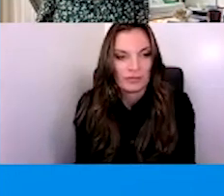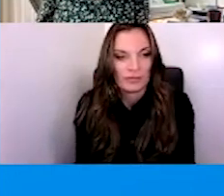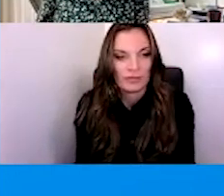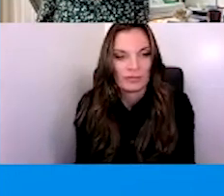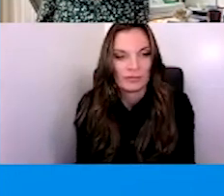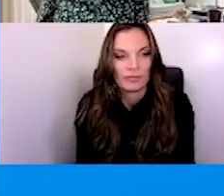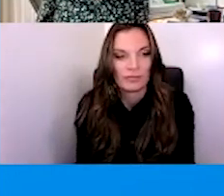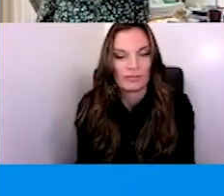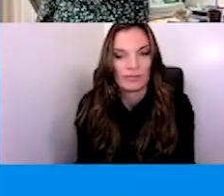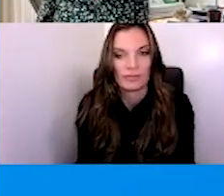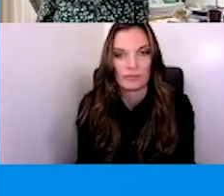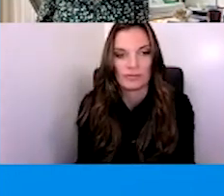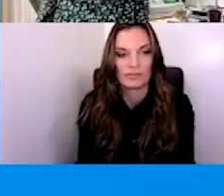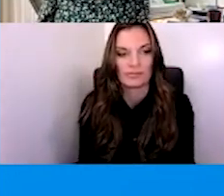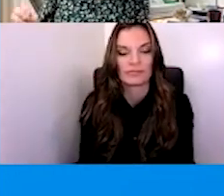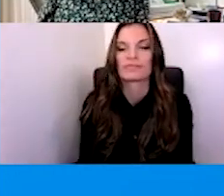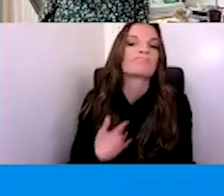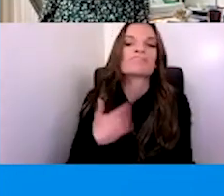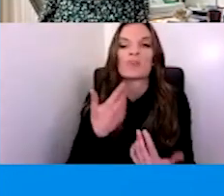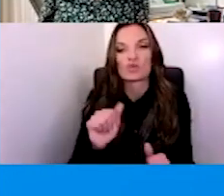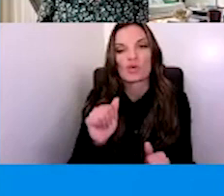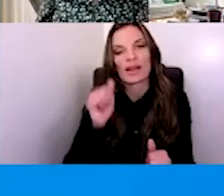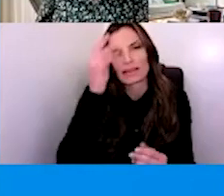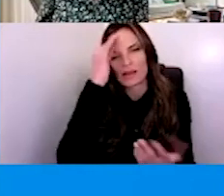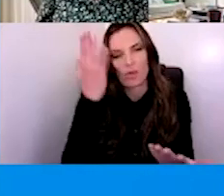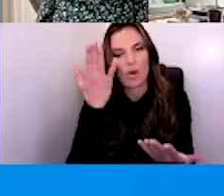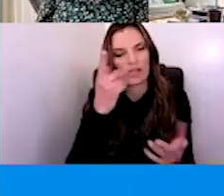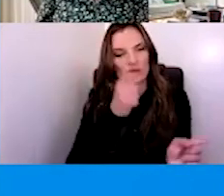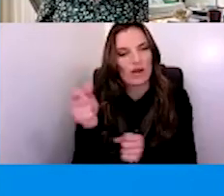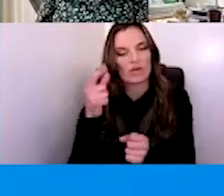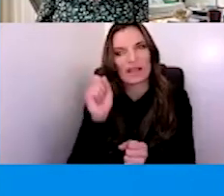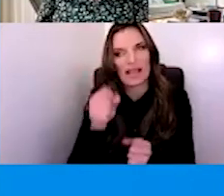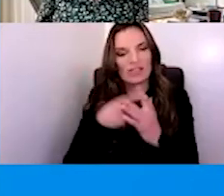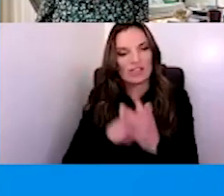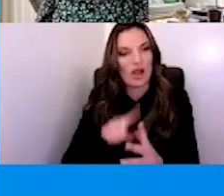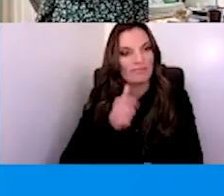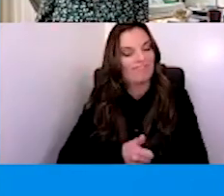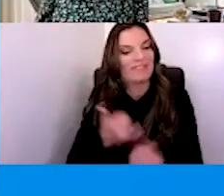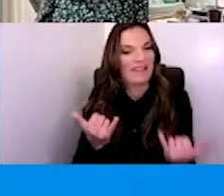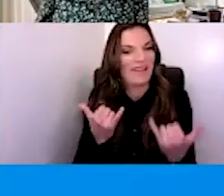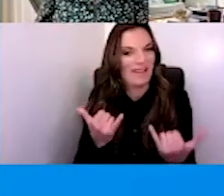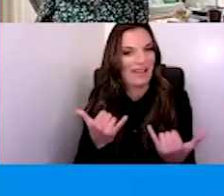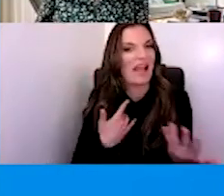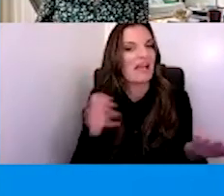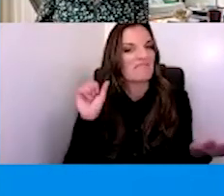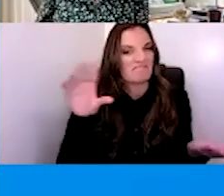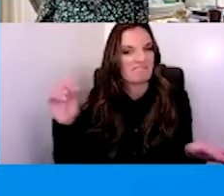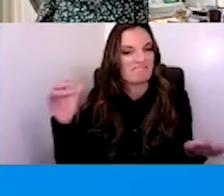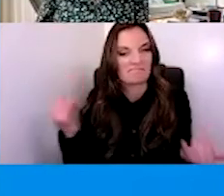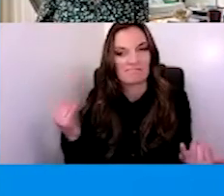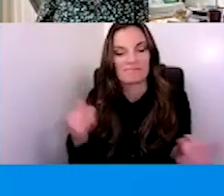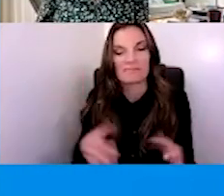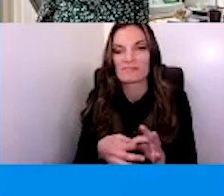I always try to think of some strategies that you could start today. So these are some anti-ableist strategies in thinking about